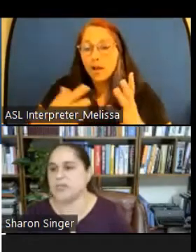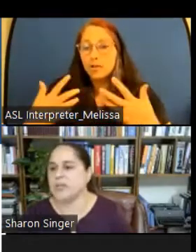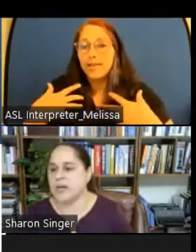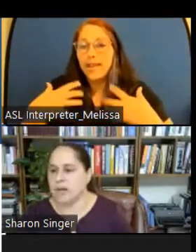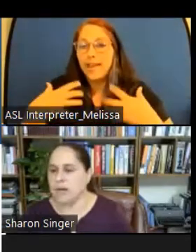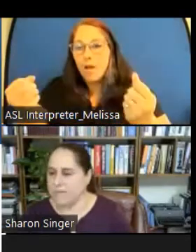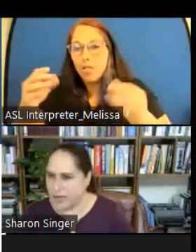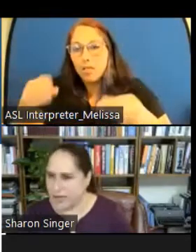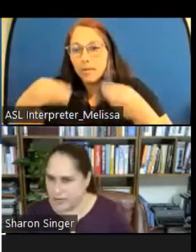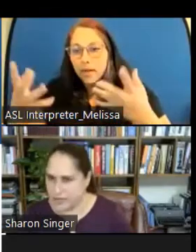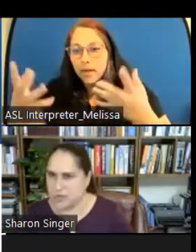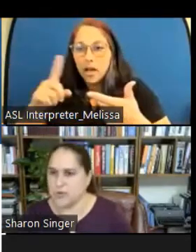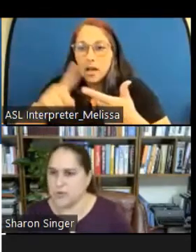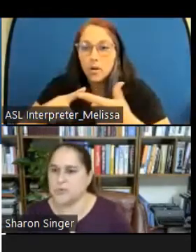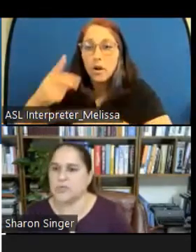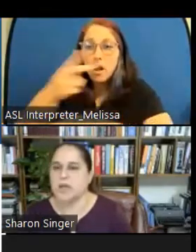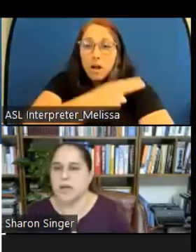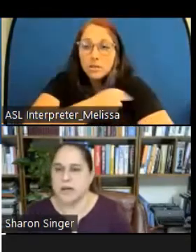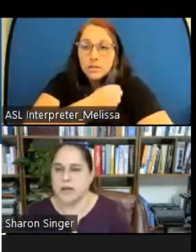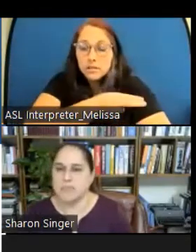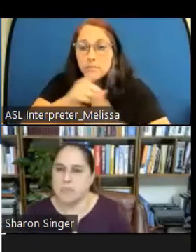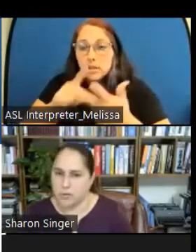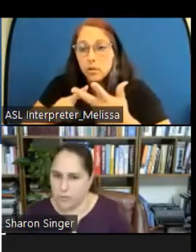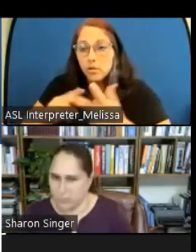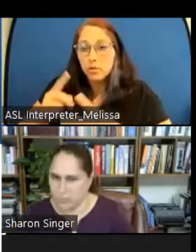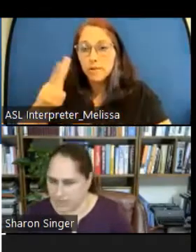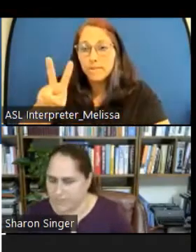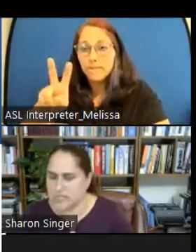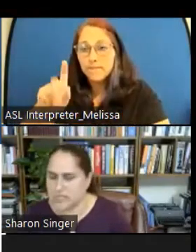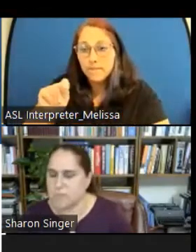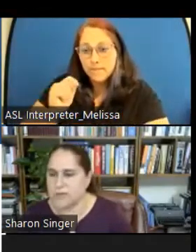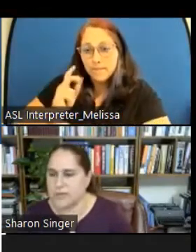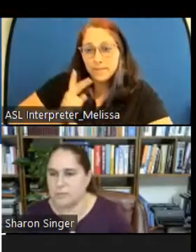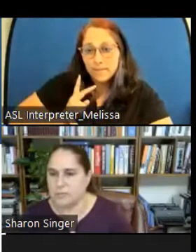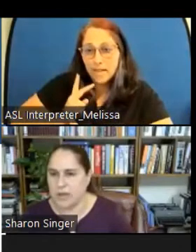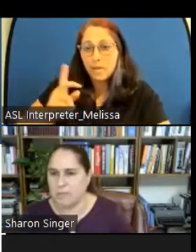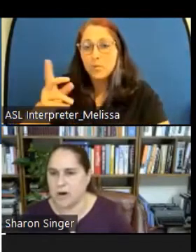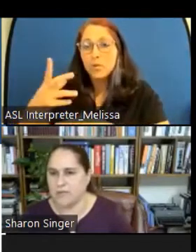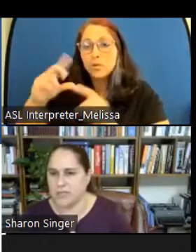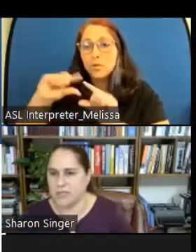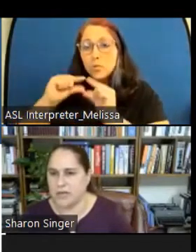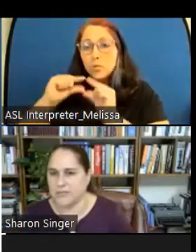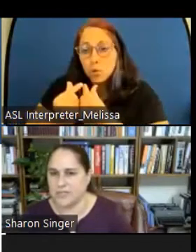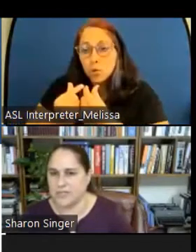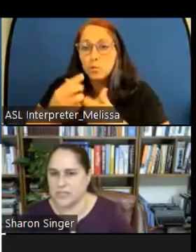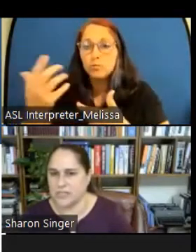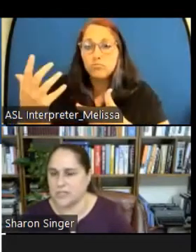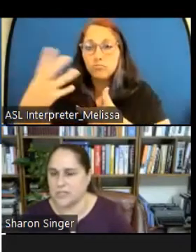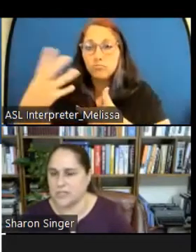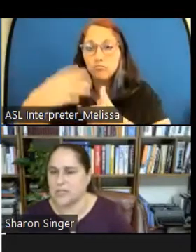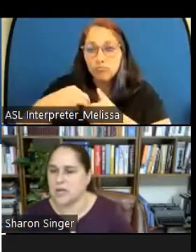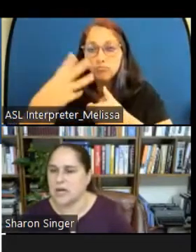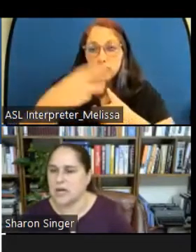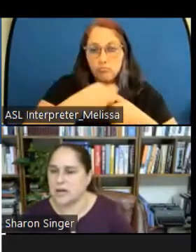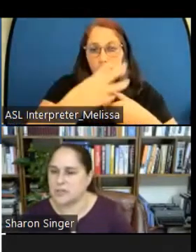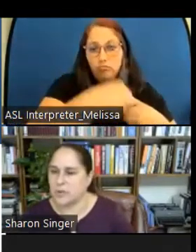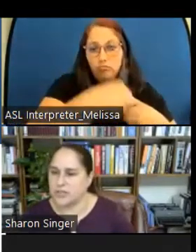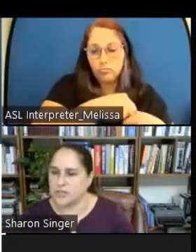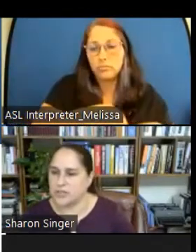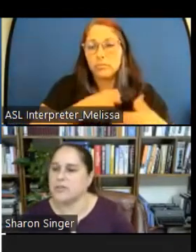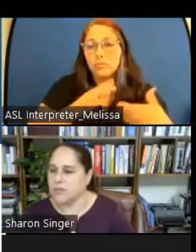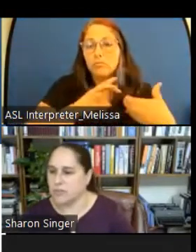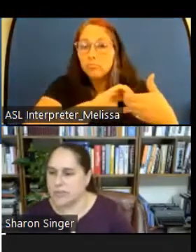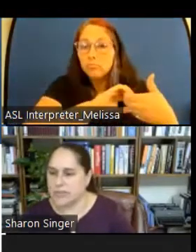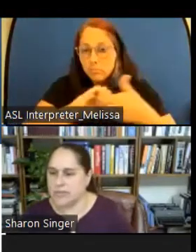providers, the veterans groups, people who with lived experience being a part of these conversations. So it